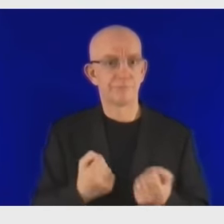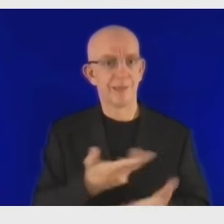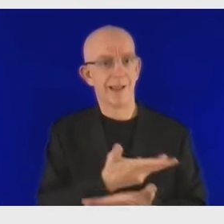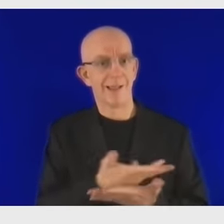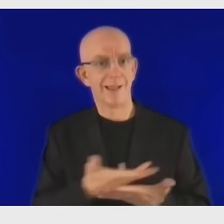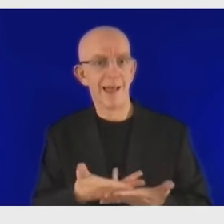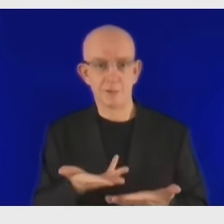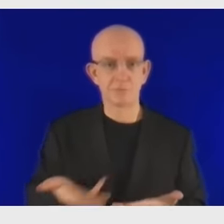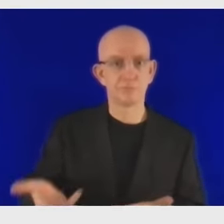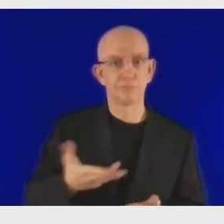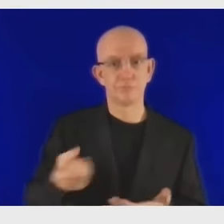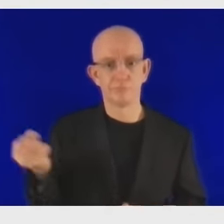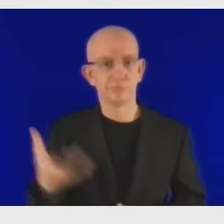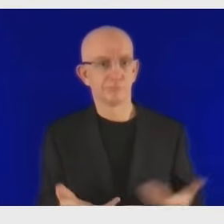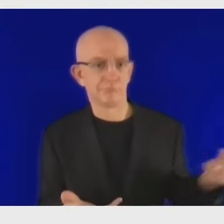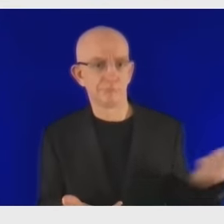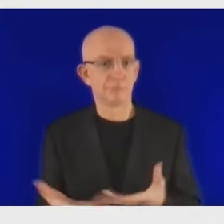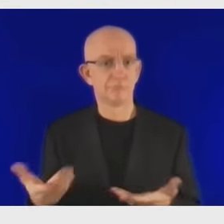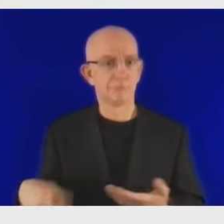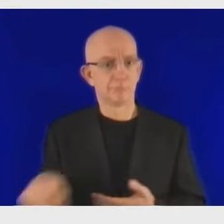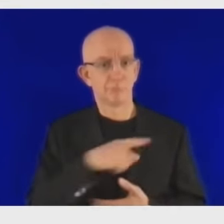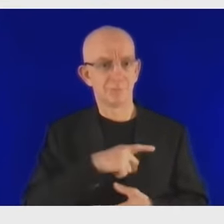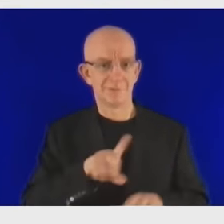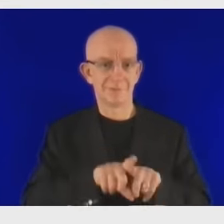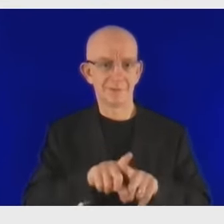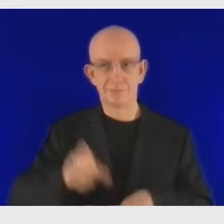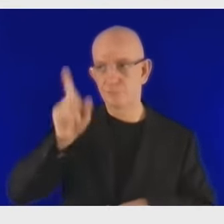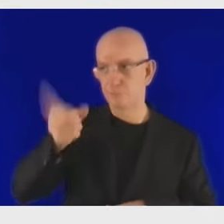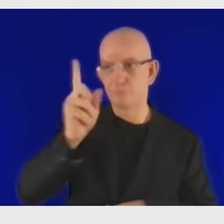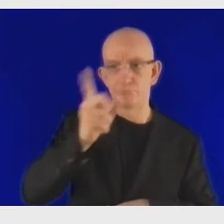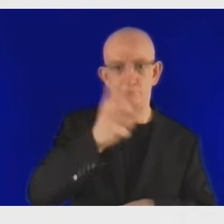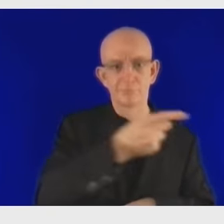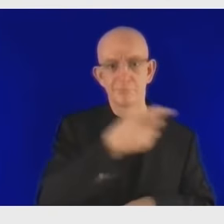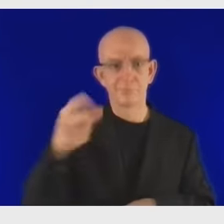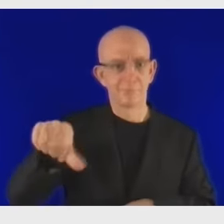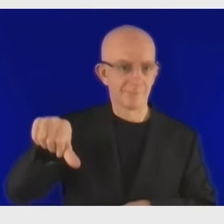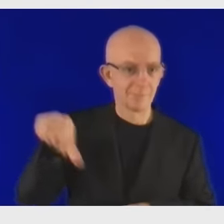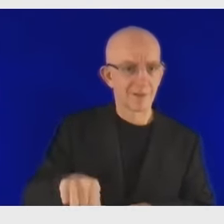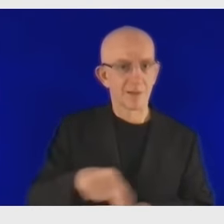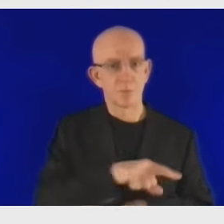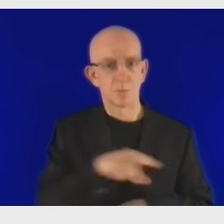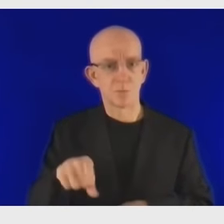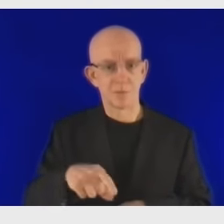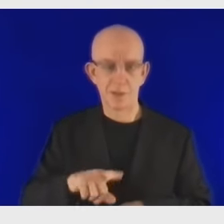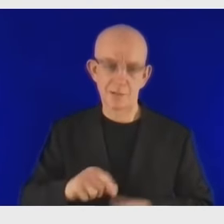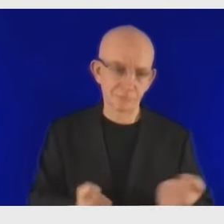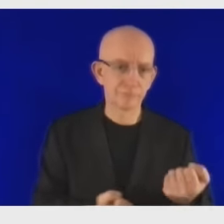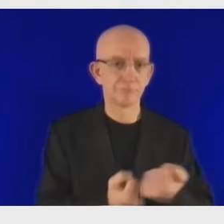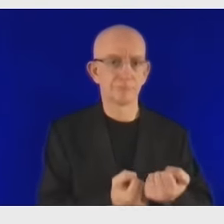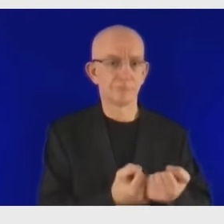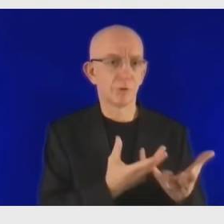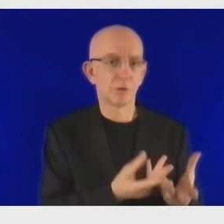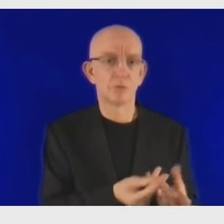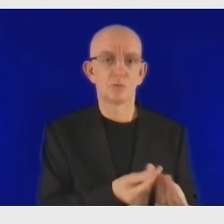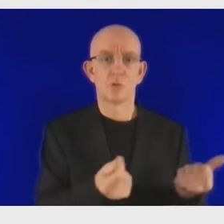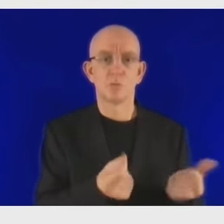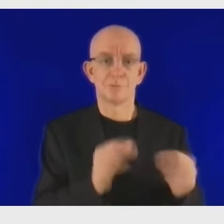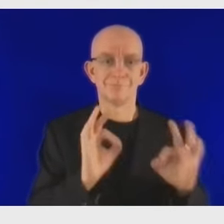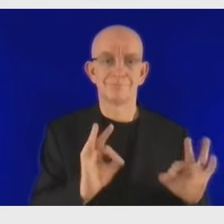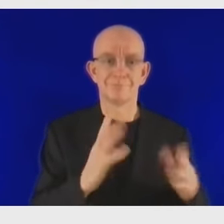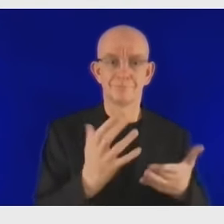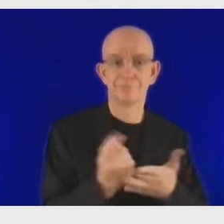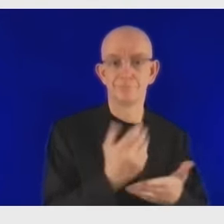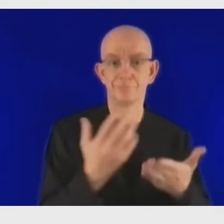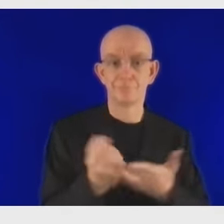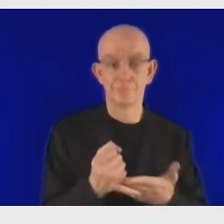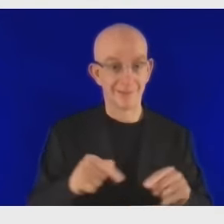solutions. And what a better way to start this conversation. So I would now like to invite Millie and Julius